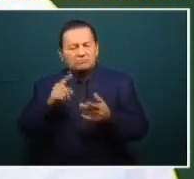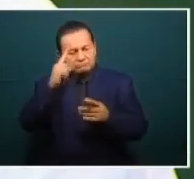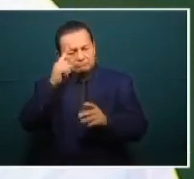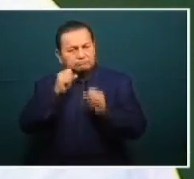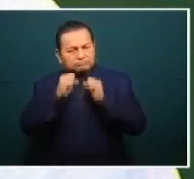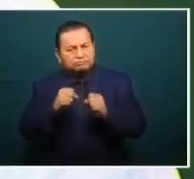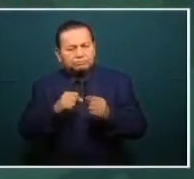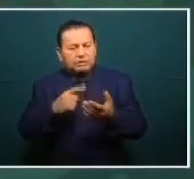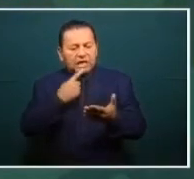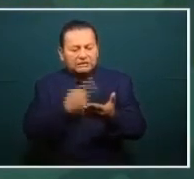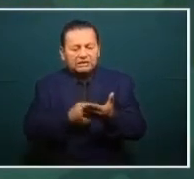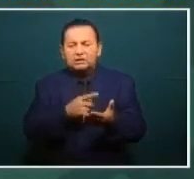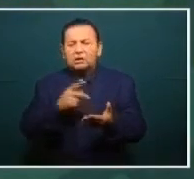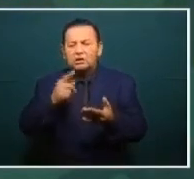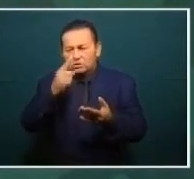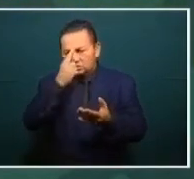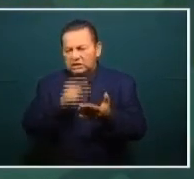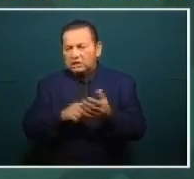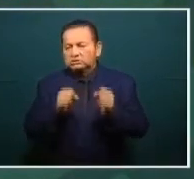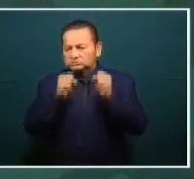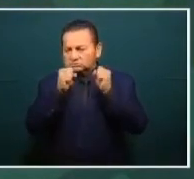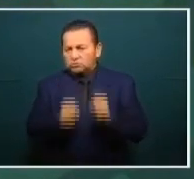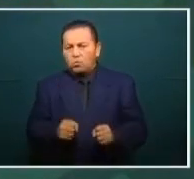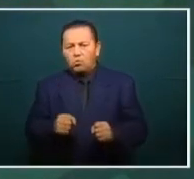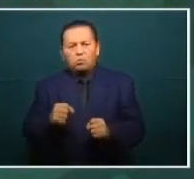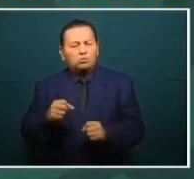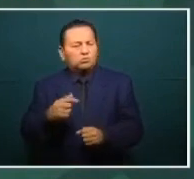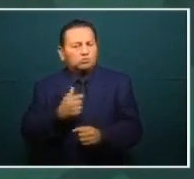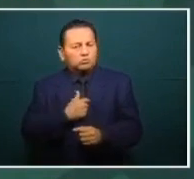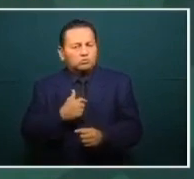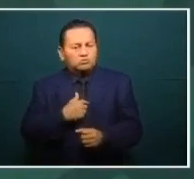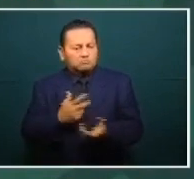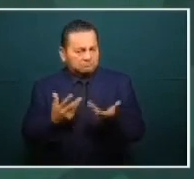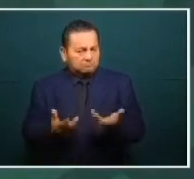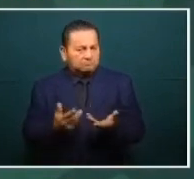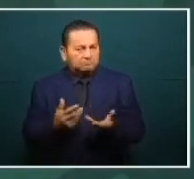Is there a risk for the ratification of TMEC?